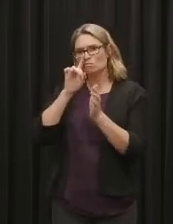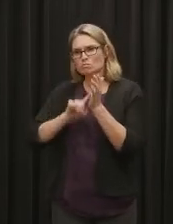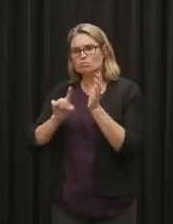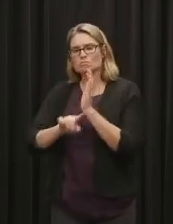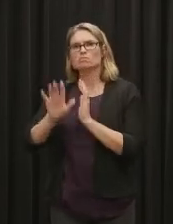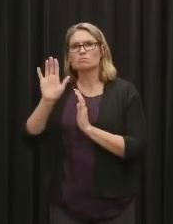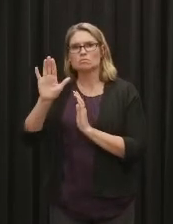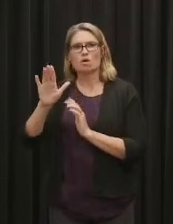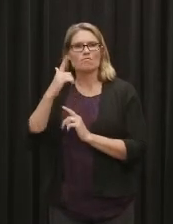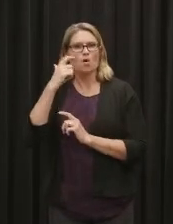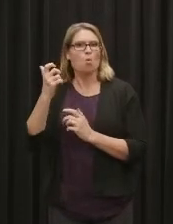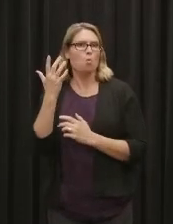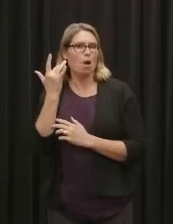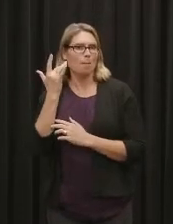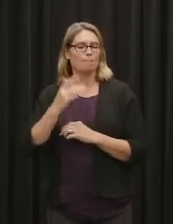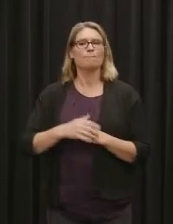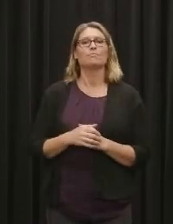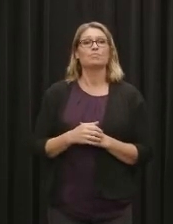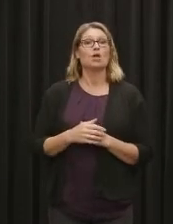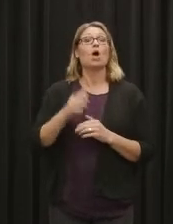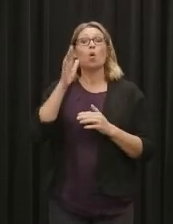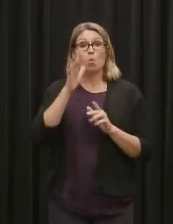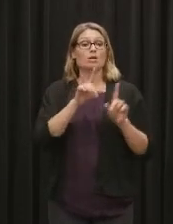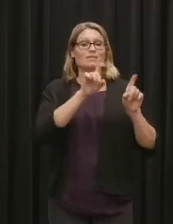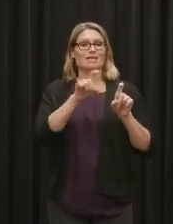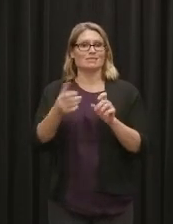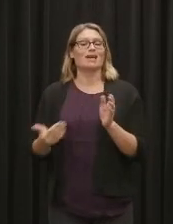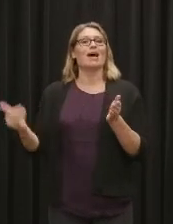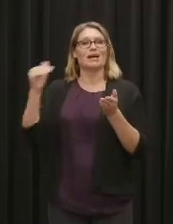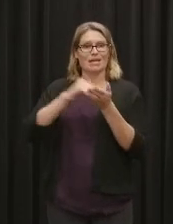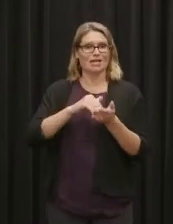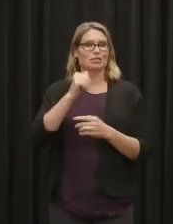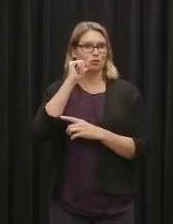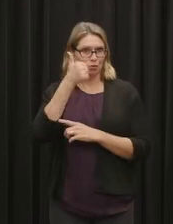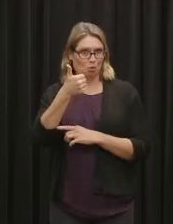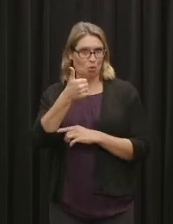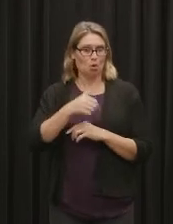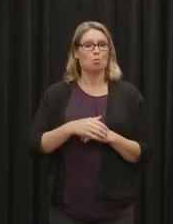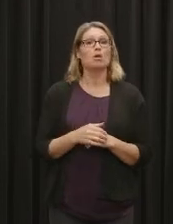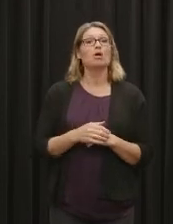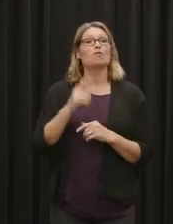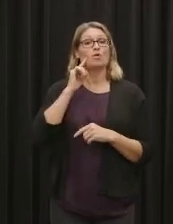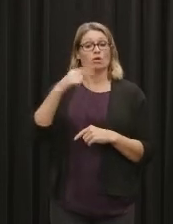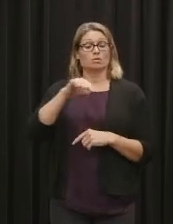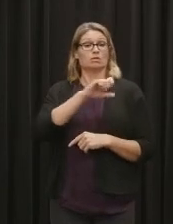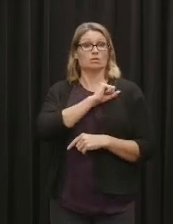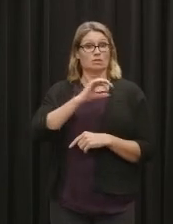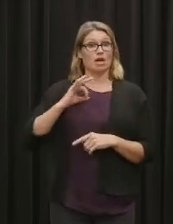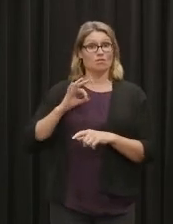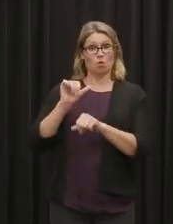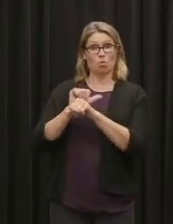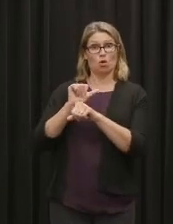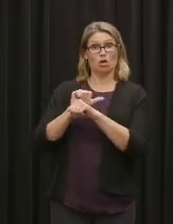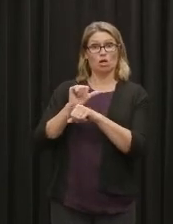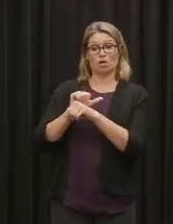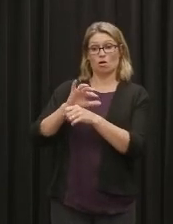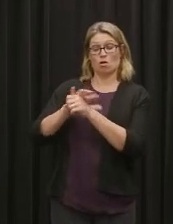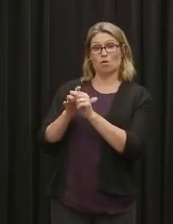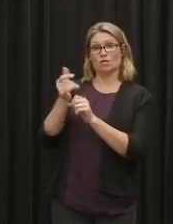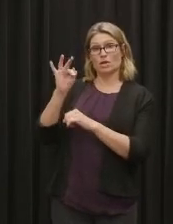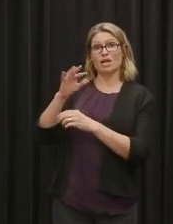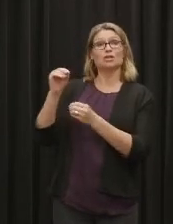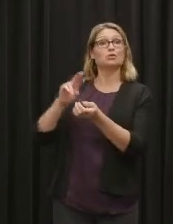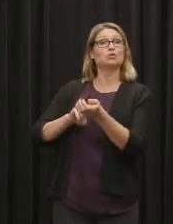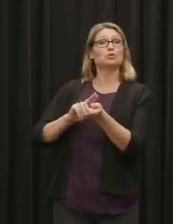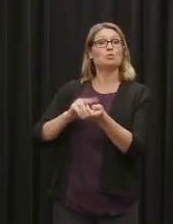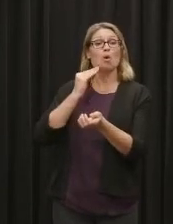I can tell you that another round of testing will occur tomorrow, and for the employees working in the COVID-19 area, and the full nursing home will